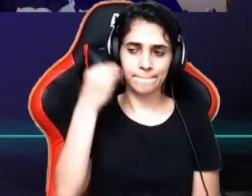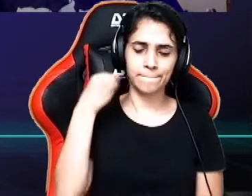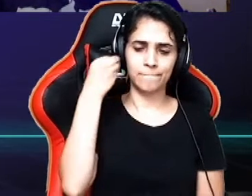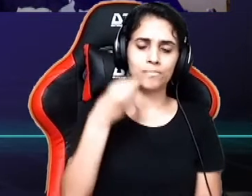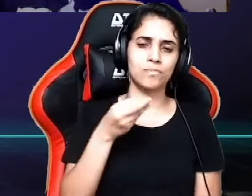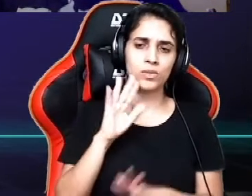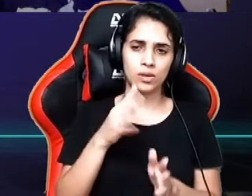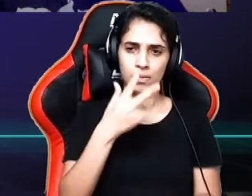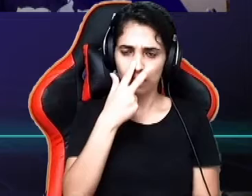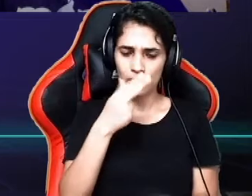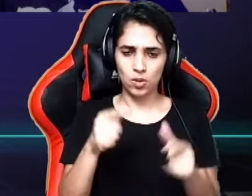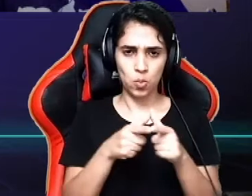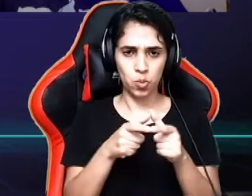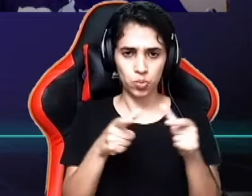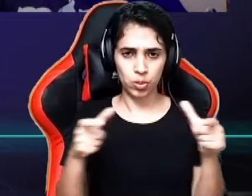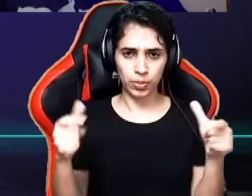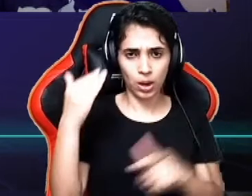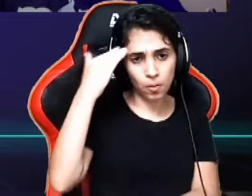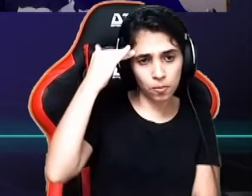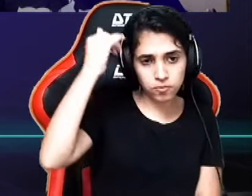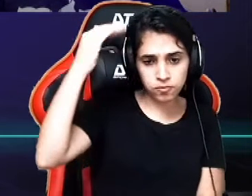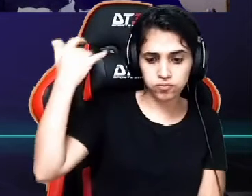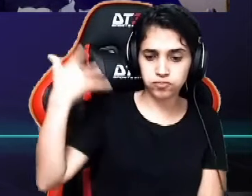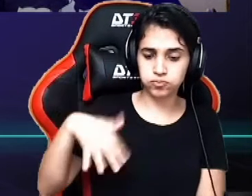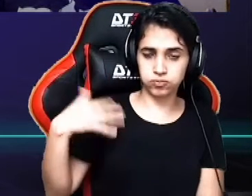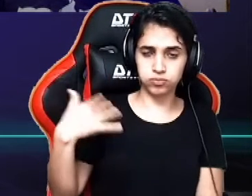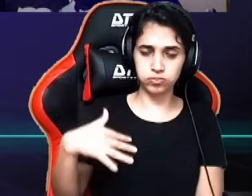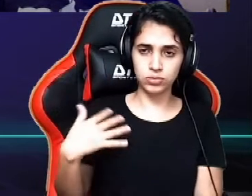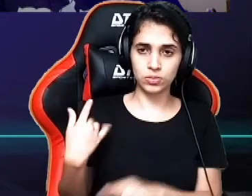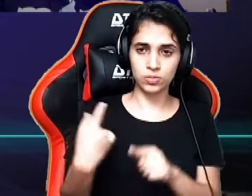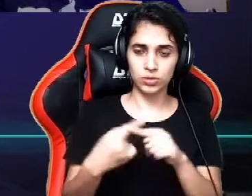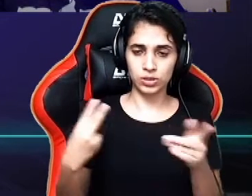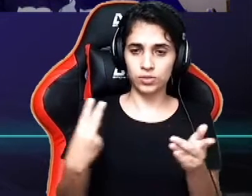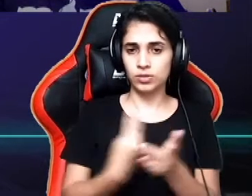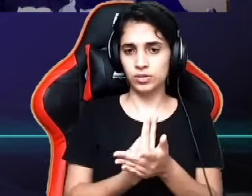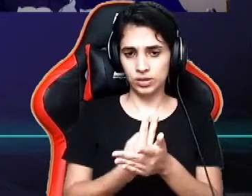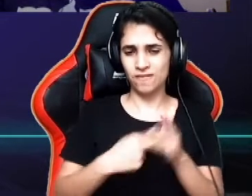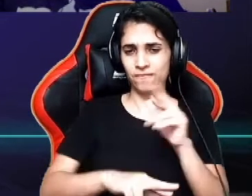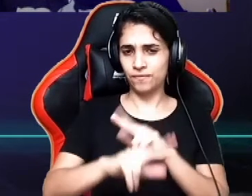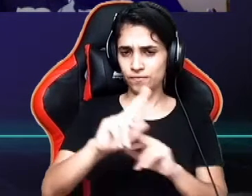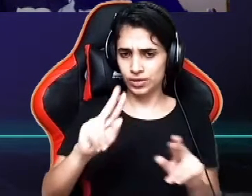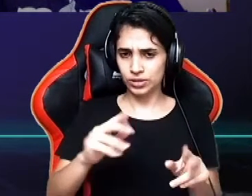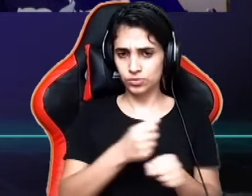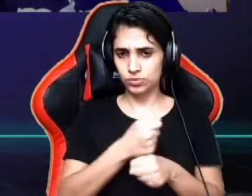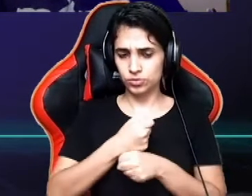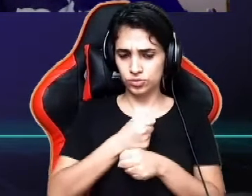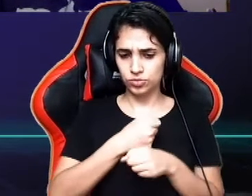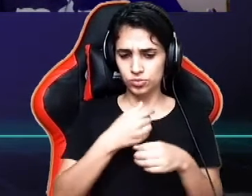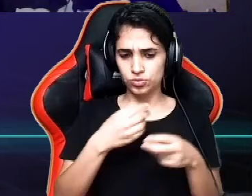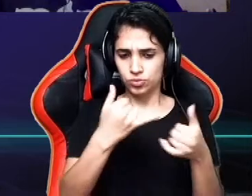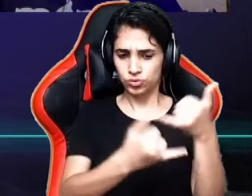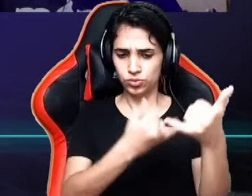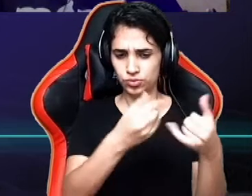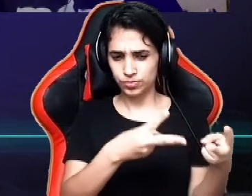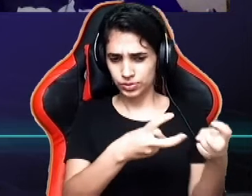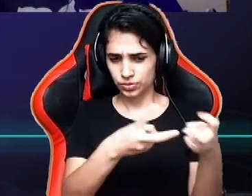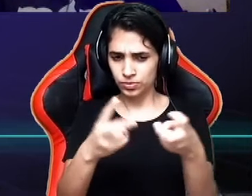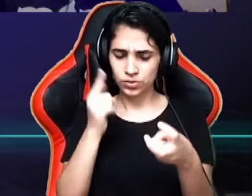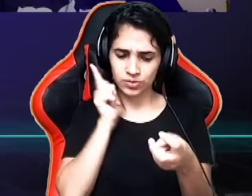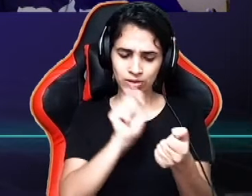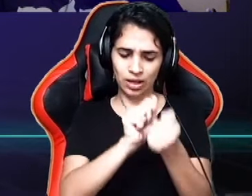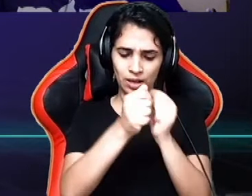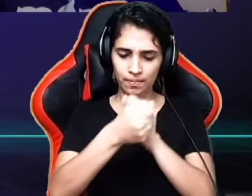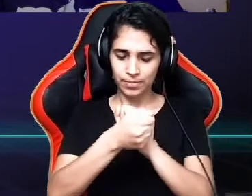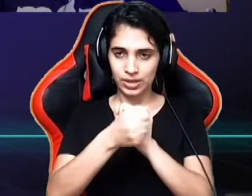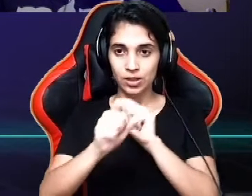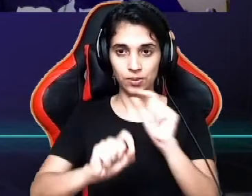these experiences take place, we see a great peak of success. This happened a few times throughout the